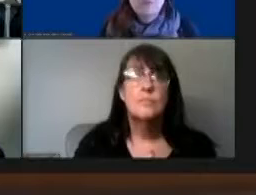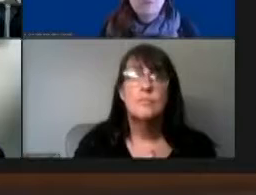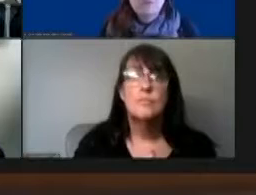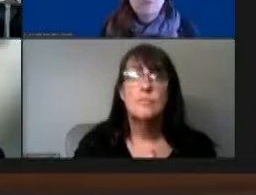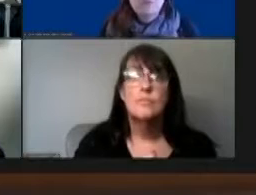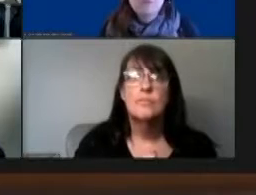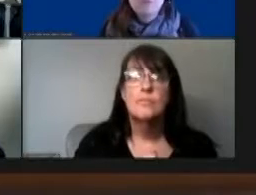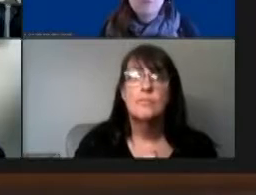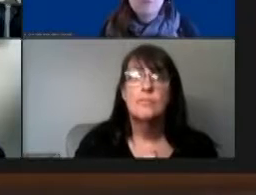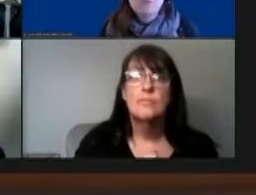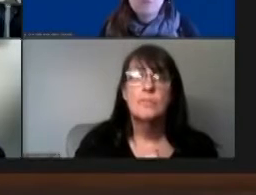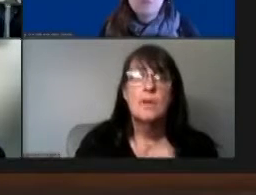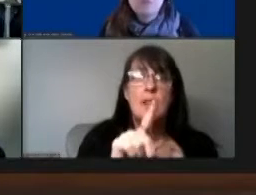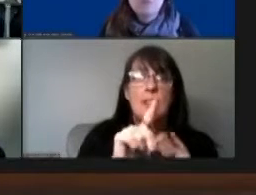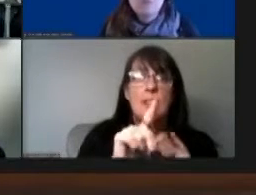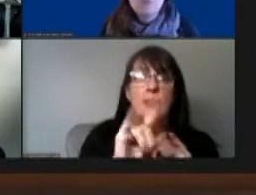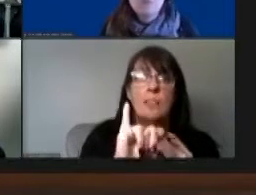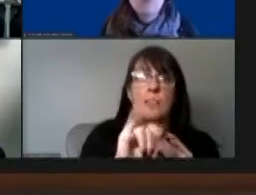Lily Bonga.